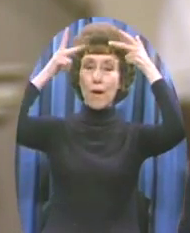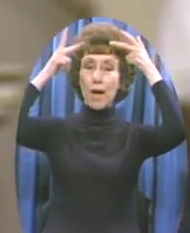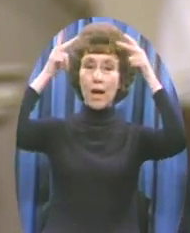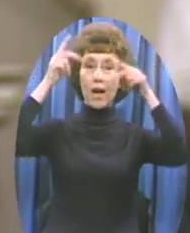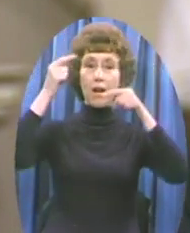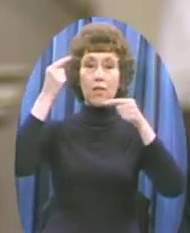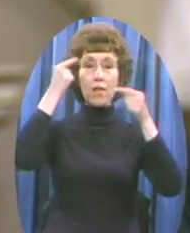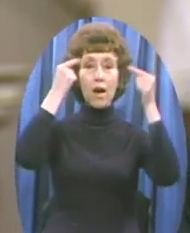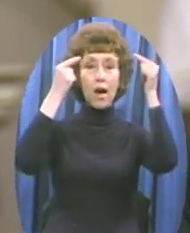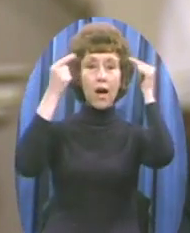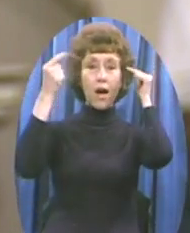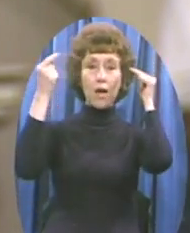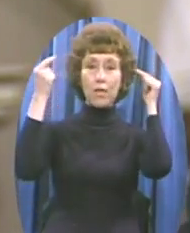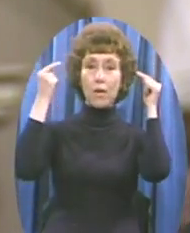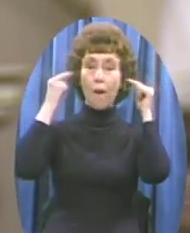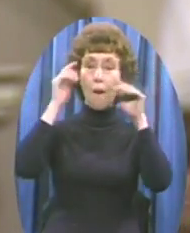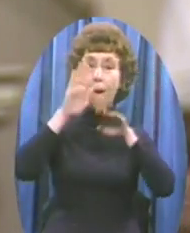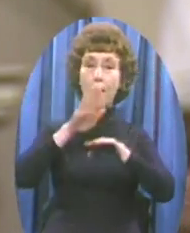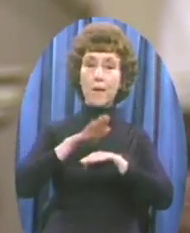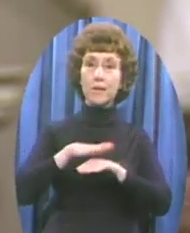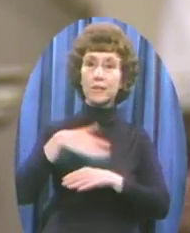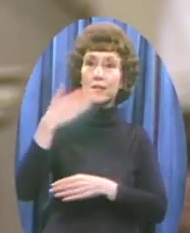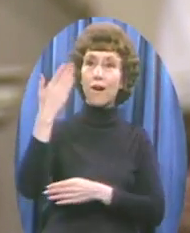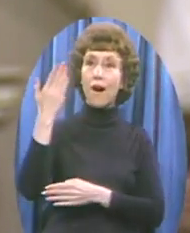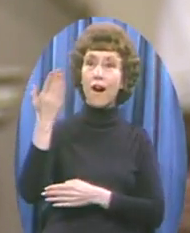thorns on thy